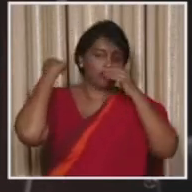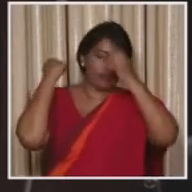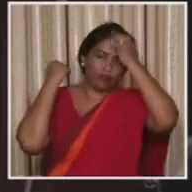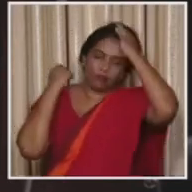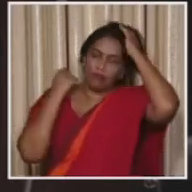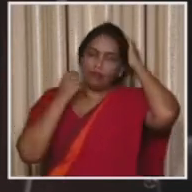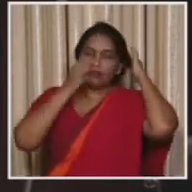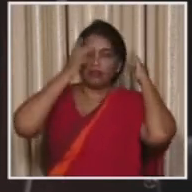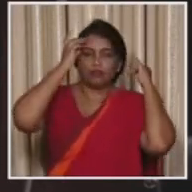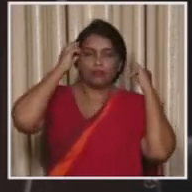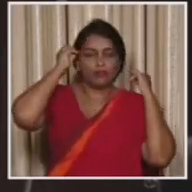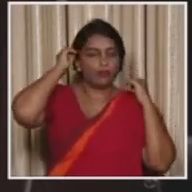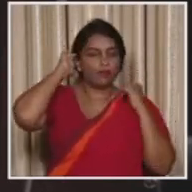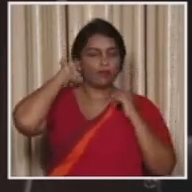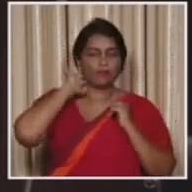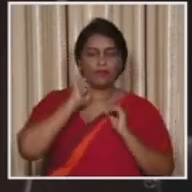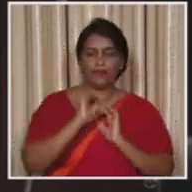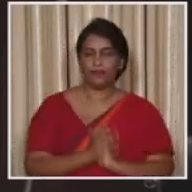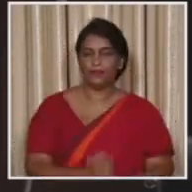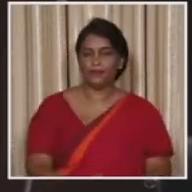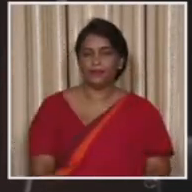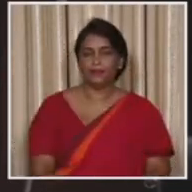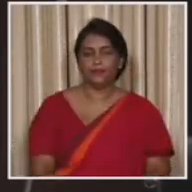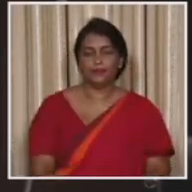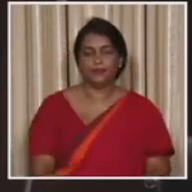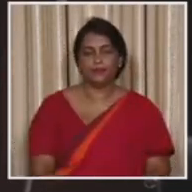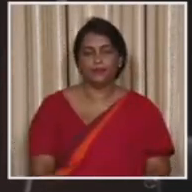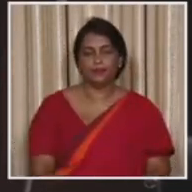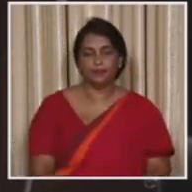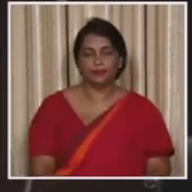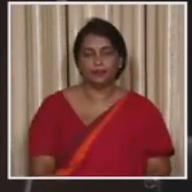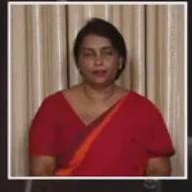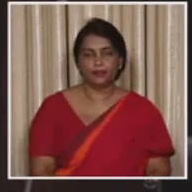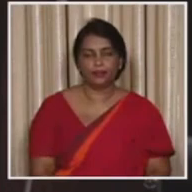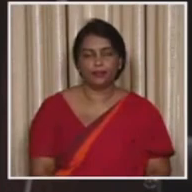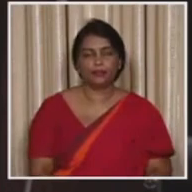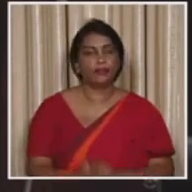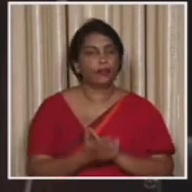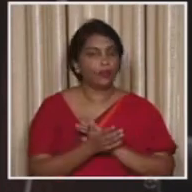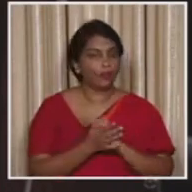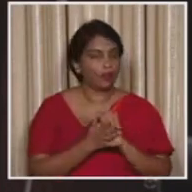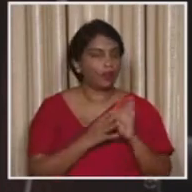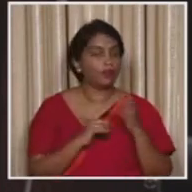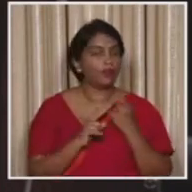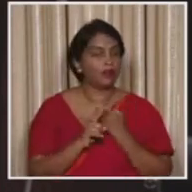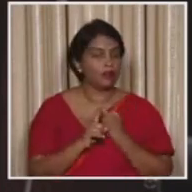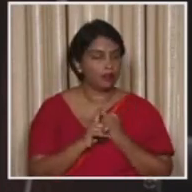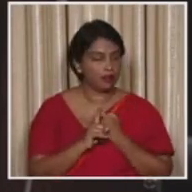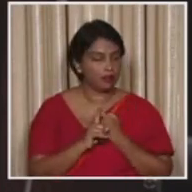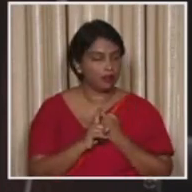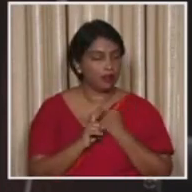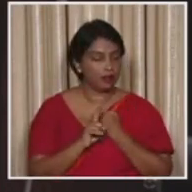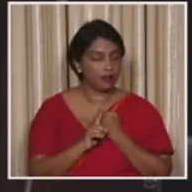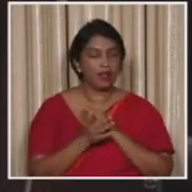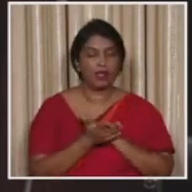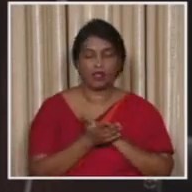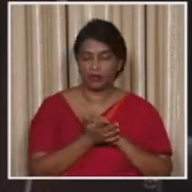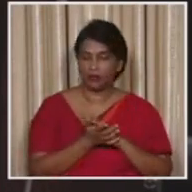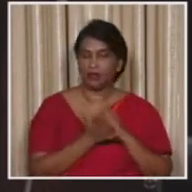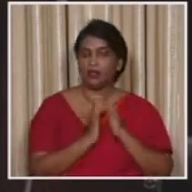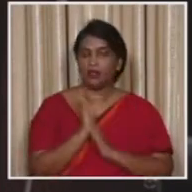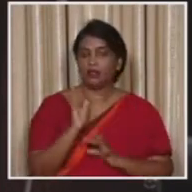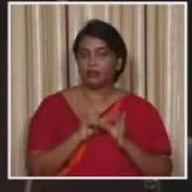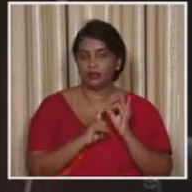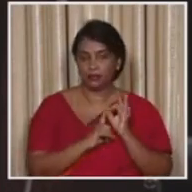Sajith, SJB's economic policy unit, Kabir Hashim MP, is the prime author of an important new piece